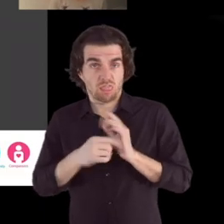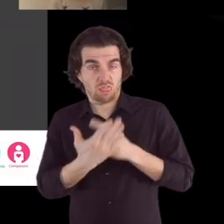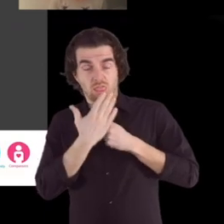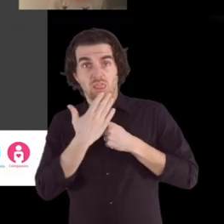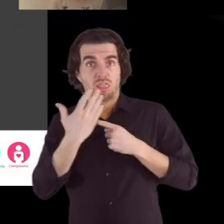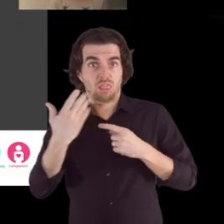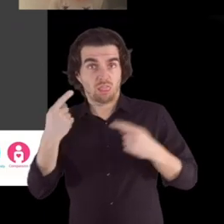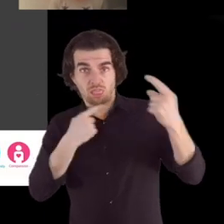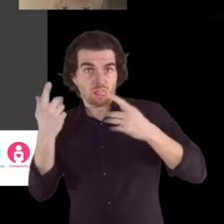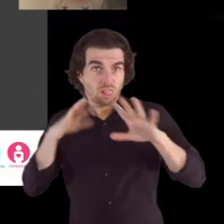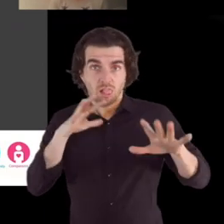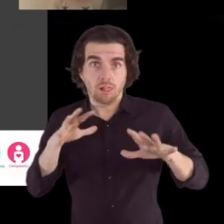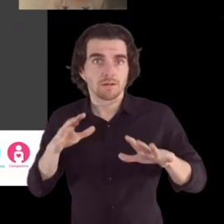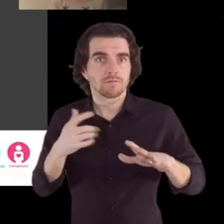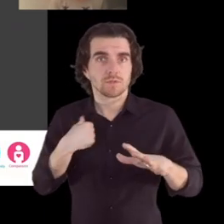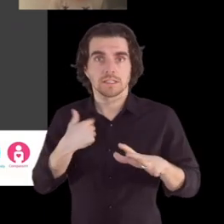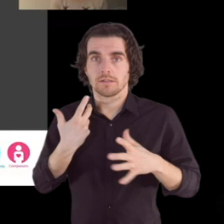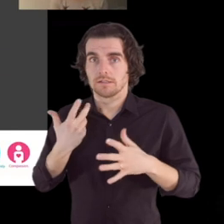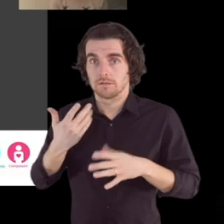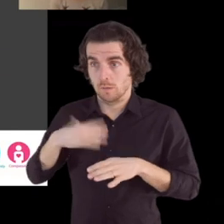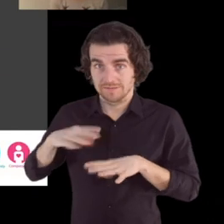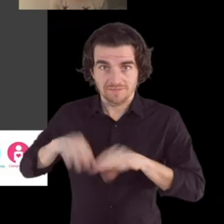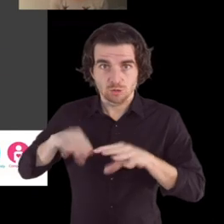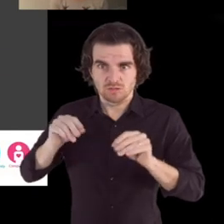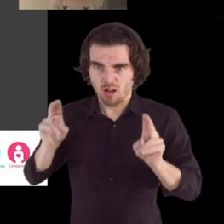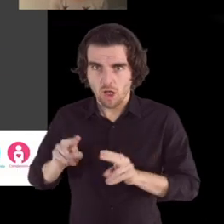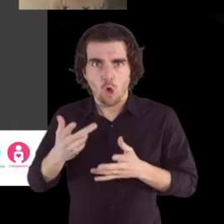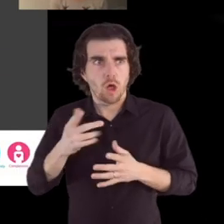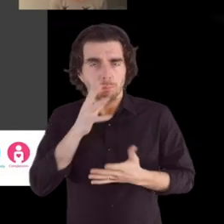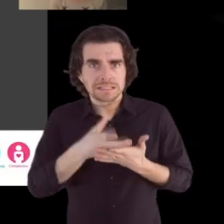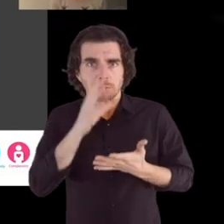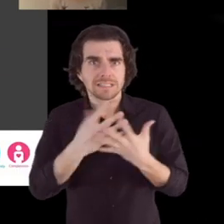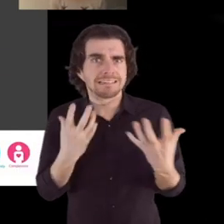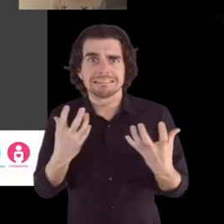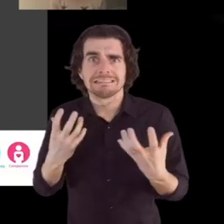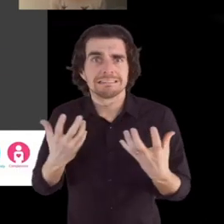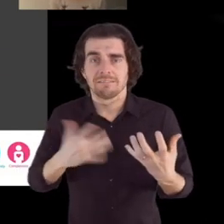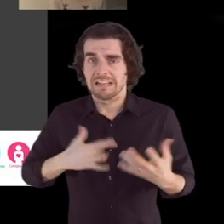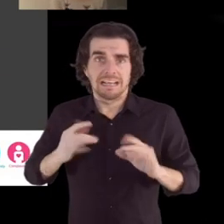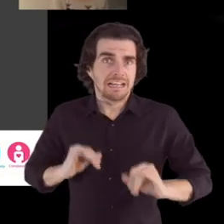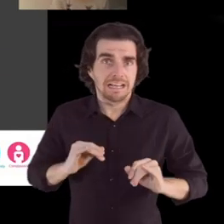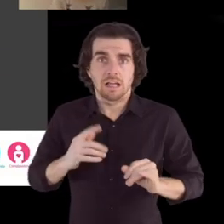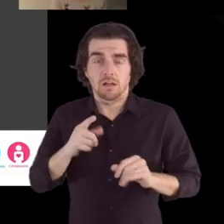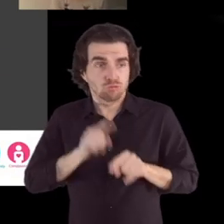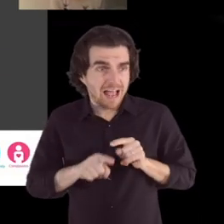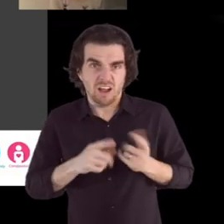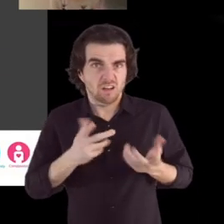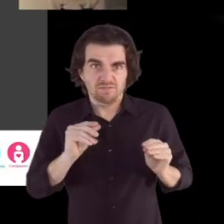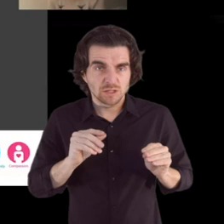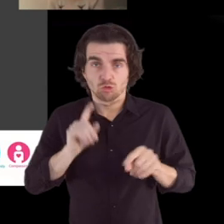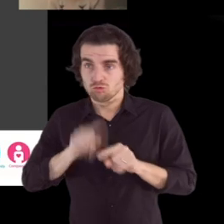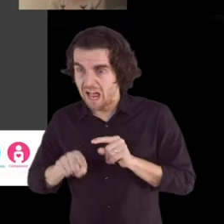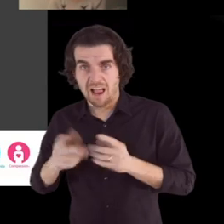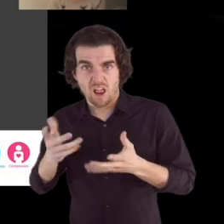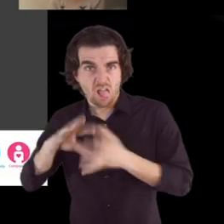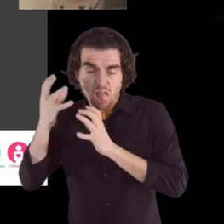against us and you end up getting less done or making mistakes. Or I'm sure you know that feeling, I certainly do, where you start one thing and you don't finish it and you